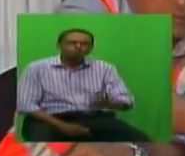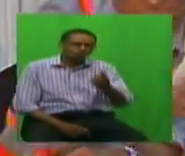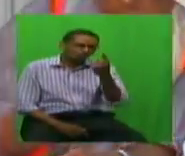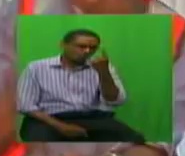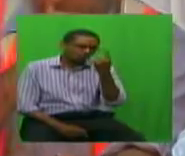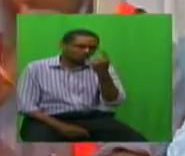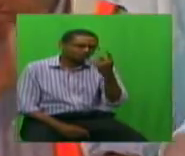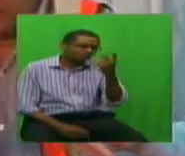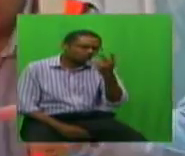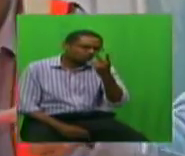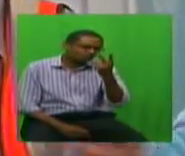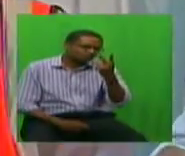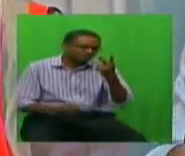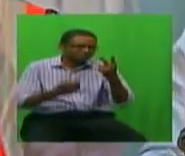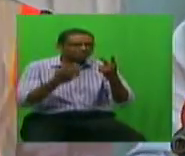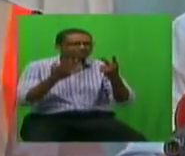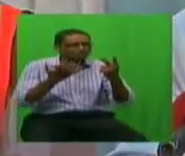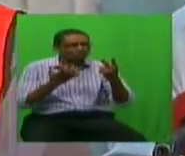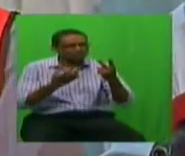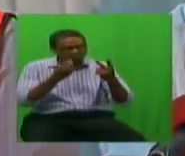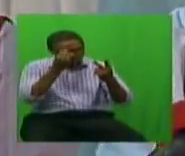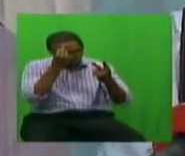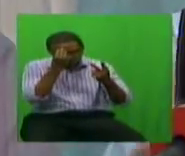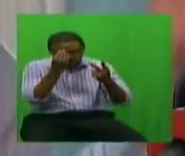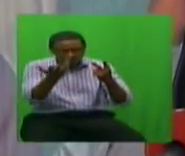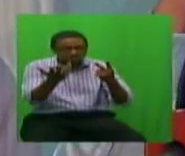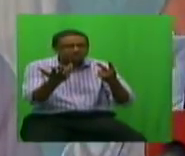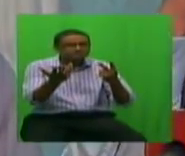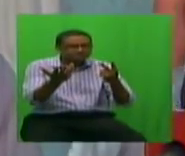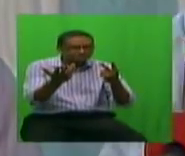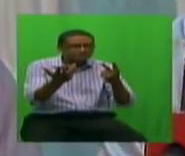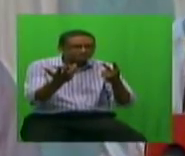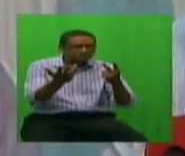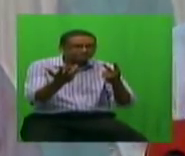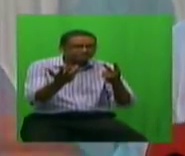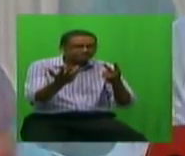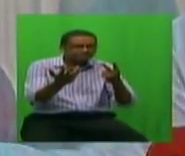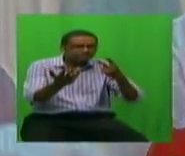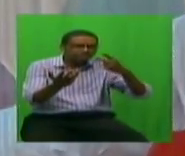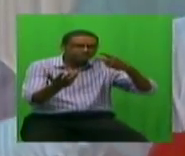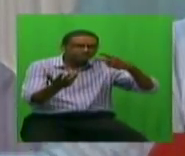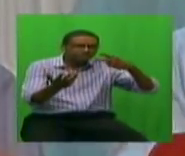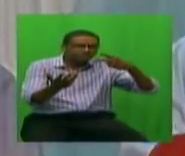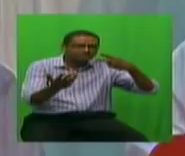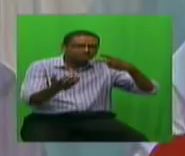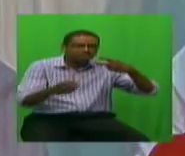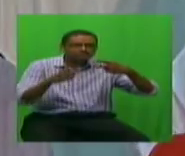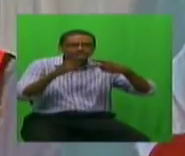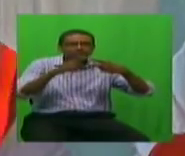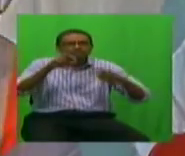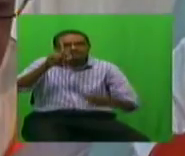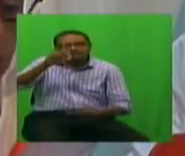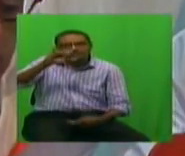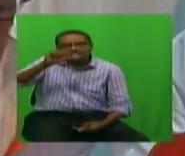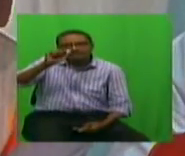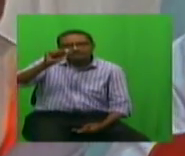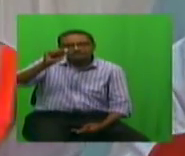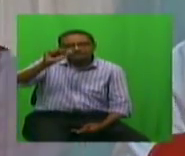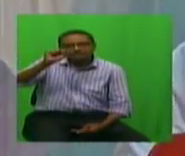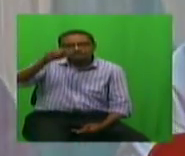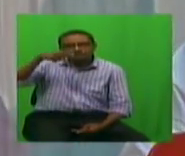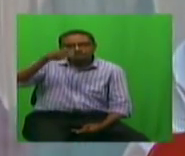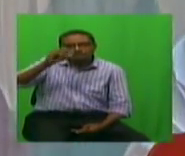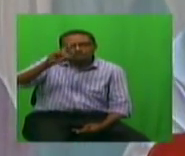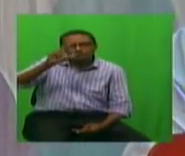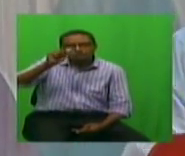two items I'd just like to utilize the opportunity to address: the diaspora issue. We